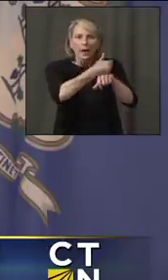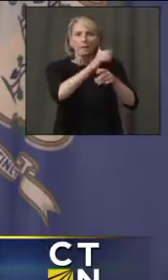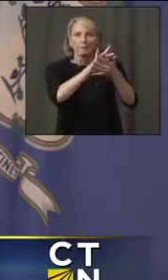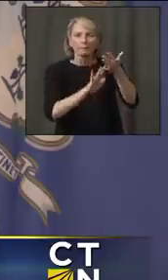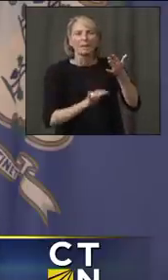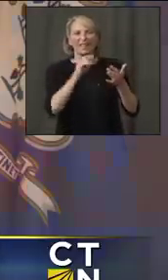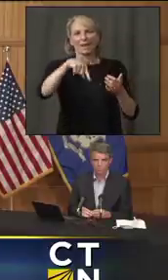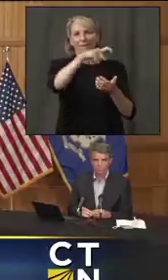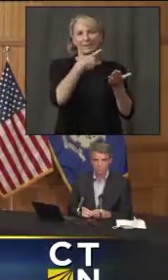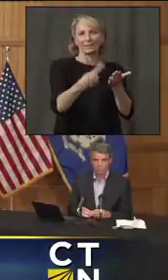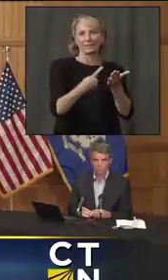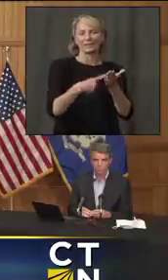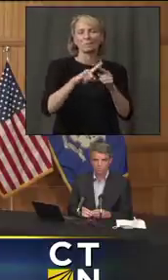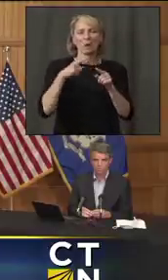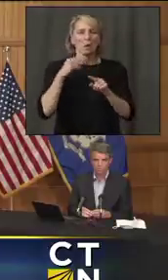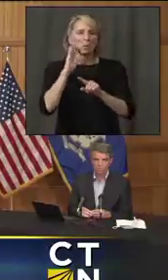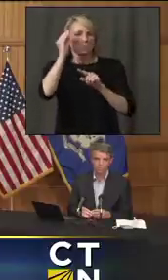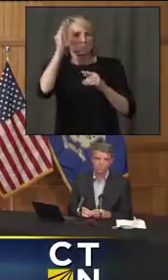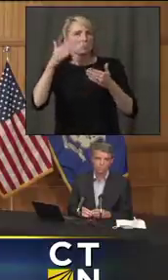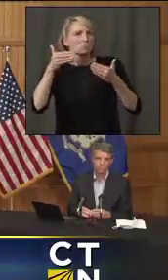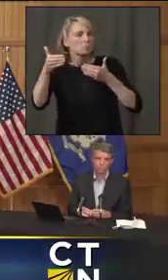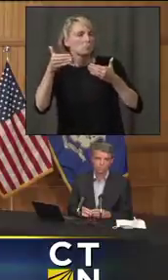Thank you.